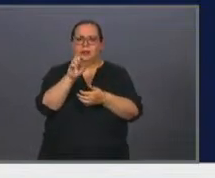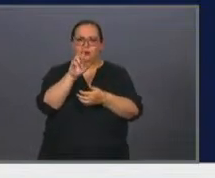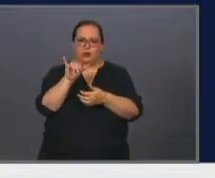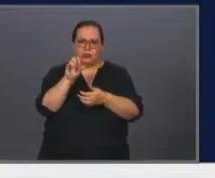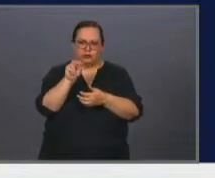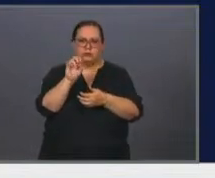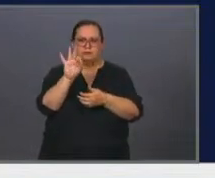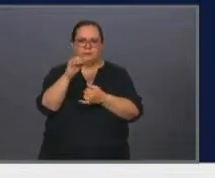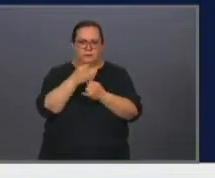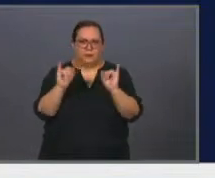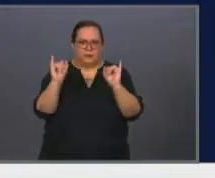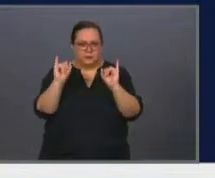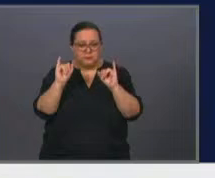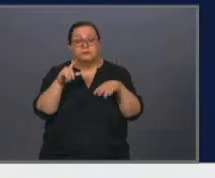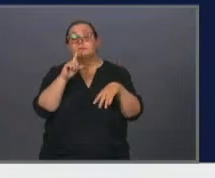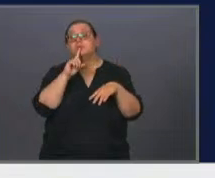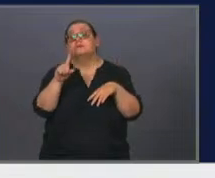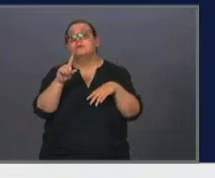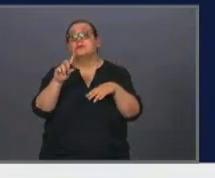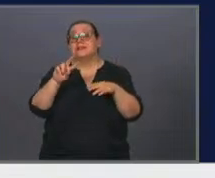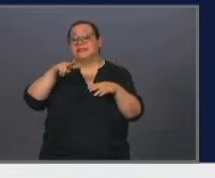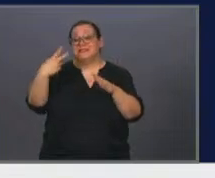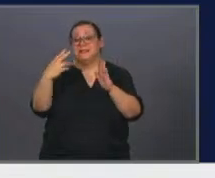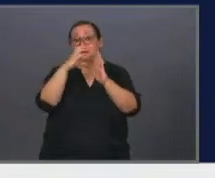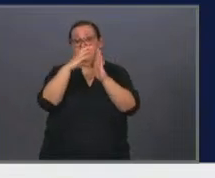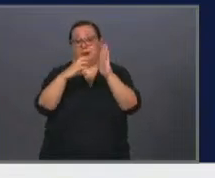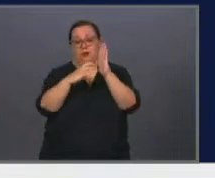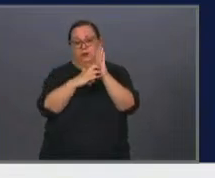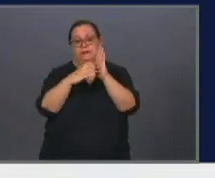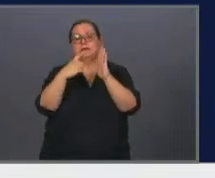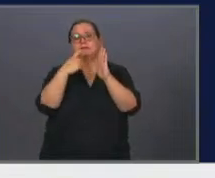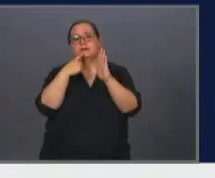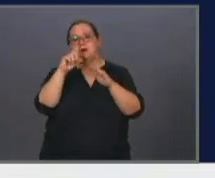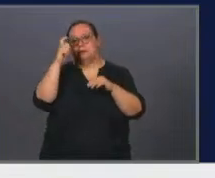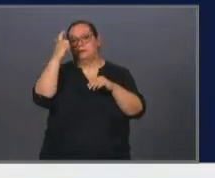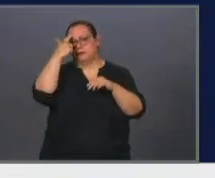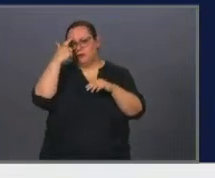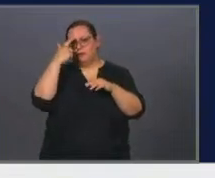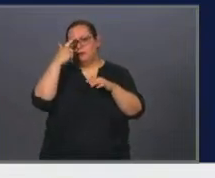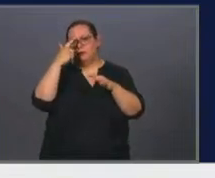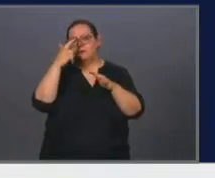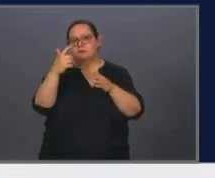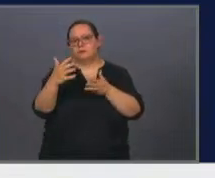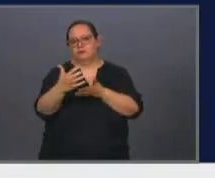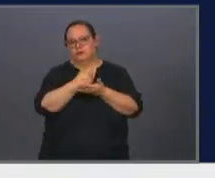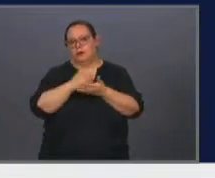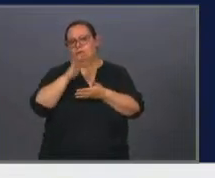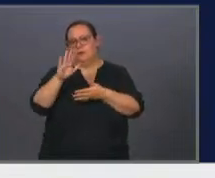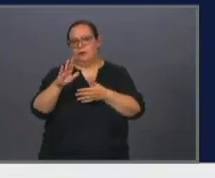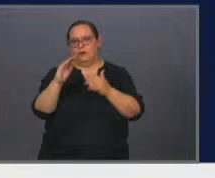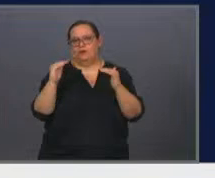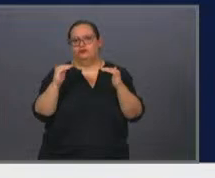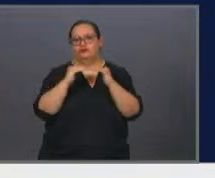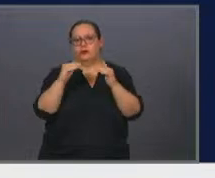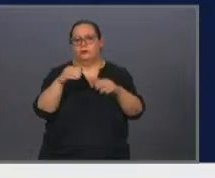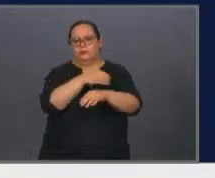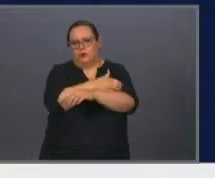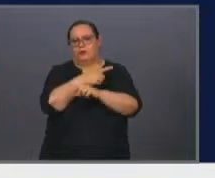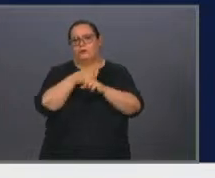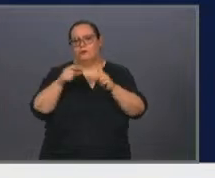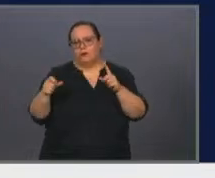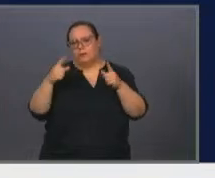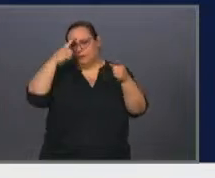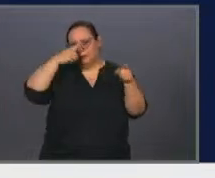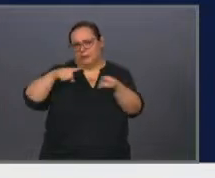And in the second paragraph of that, it says, governments derive their just powers from the consent of the governed. I feel like we